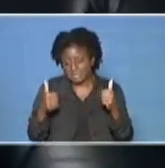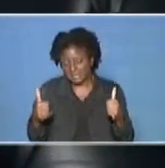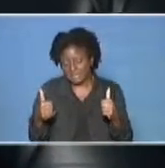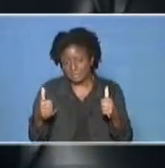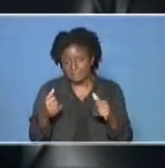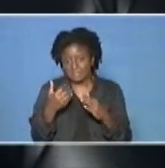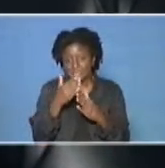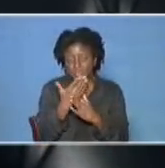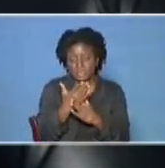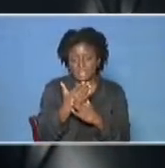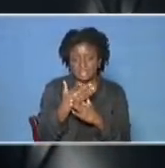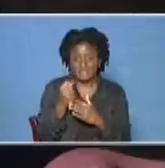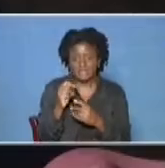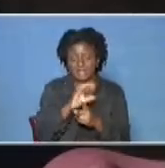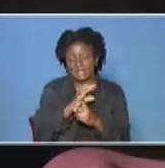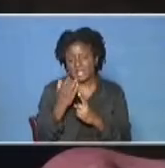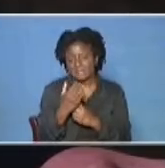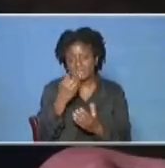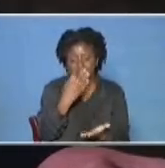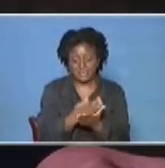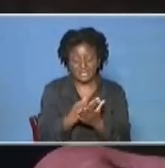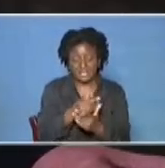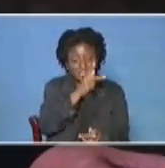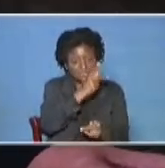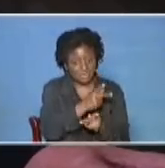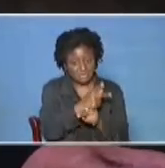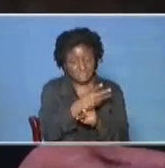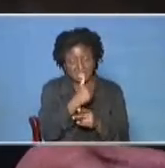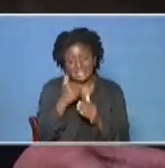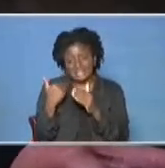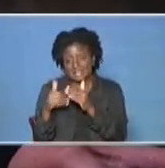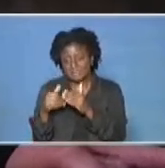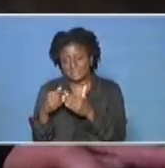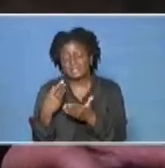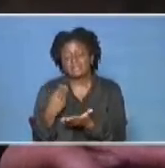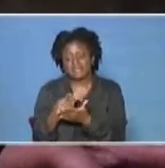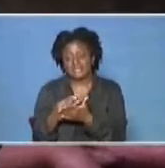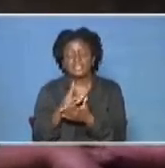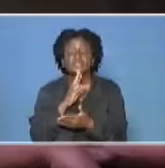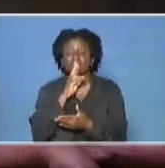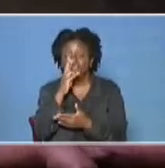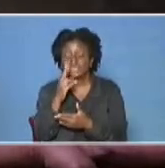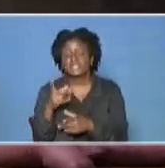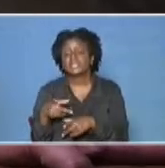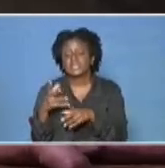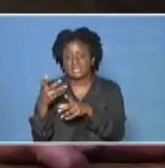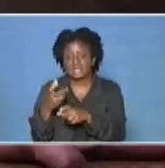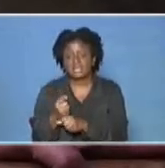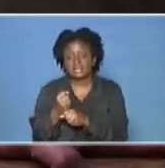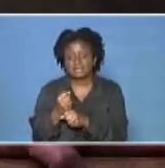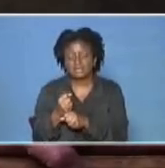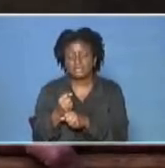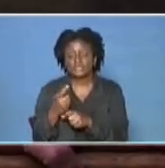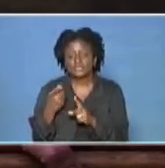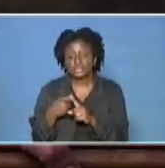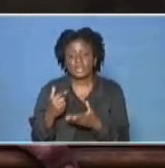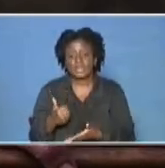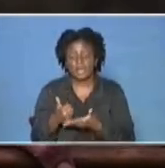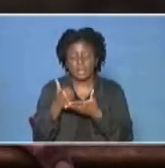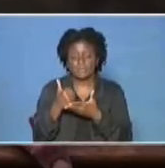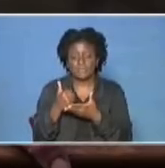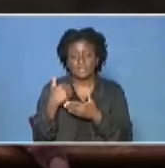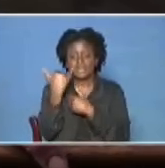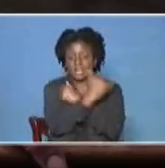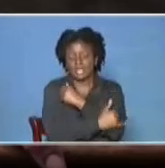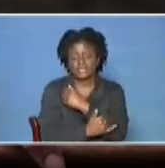climate finance pledges and the limited funding actually dispersed to help developing countries tackle climate change. The Secretary